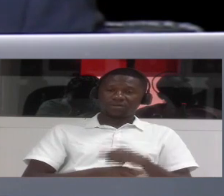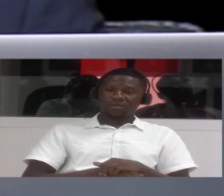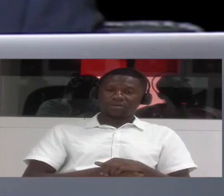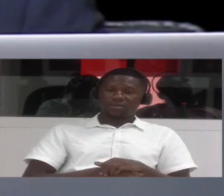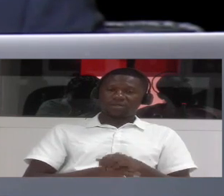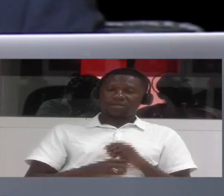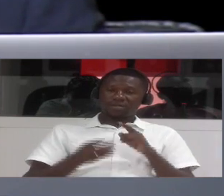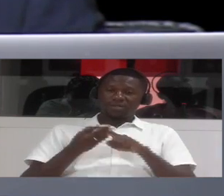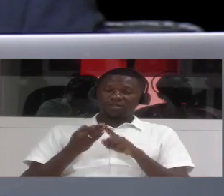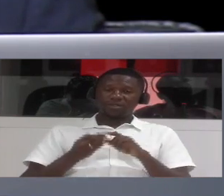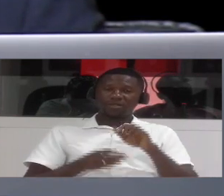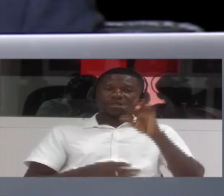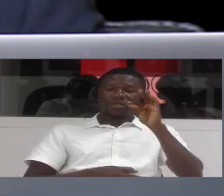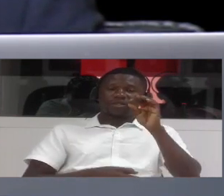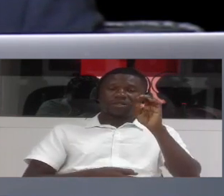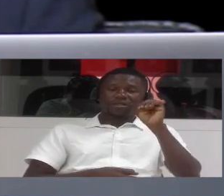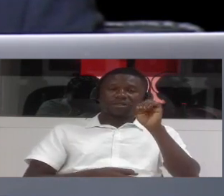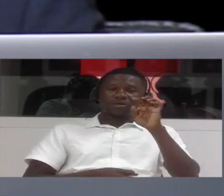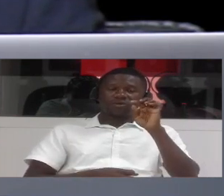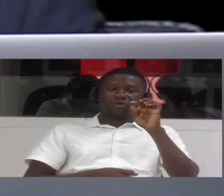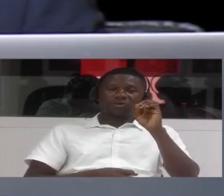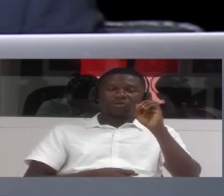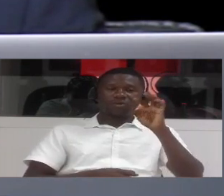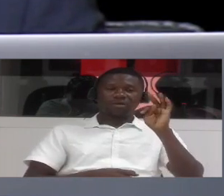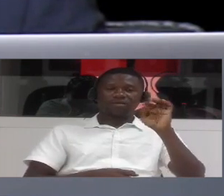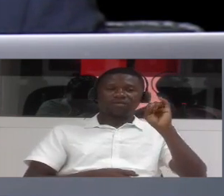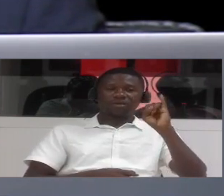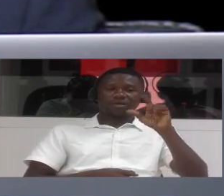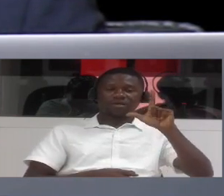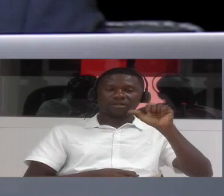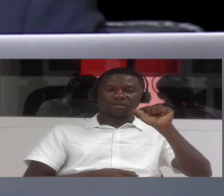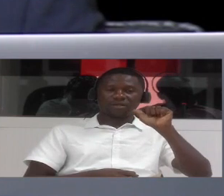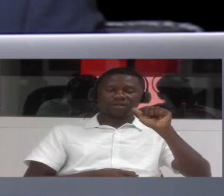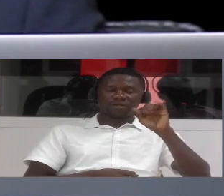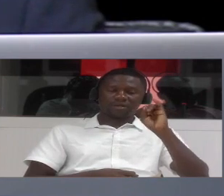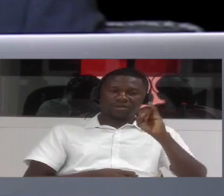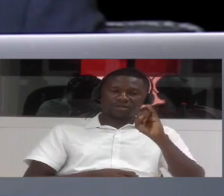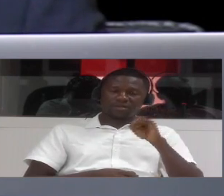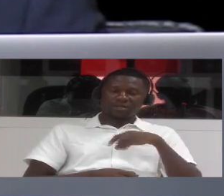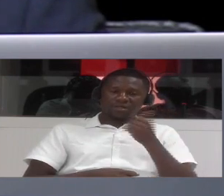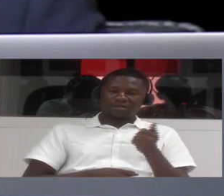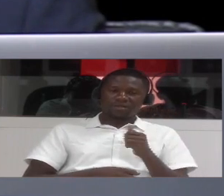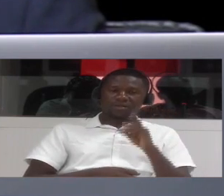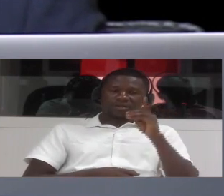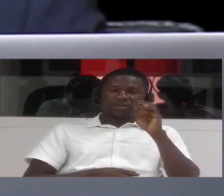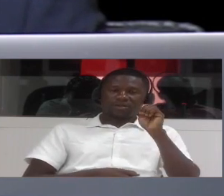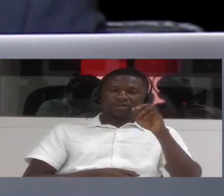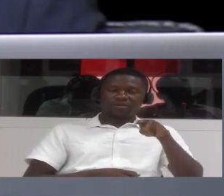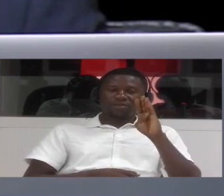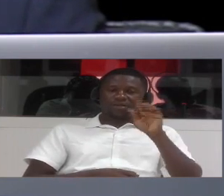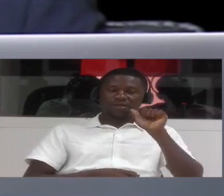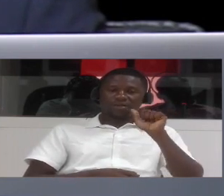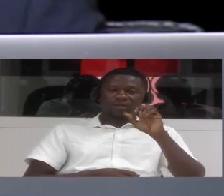Andemba Jao of the Daily Observer. I think they were arrested, according to your dispatch,